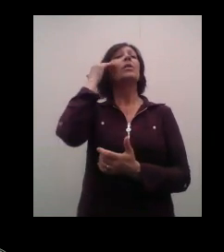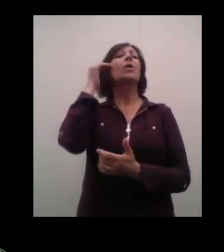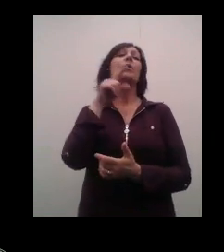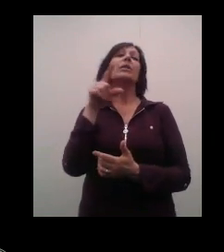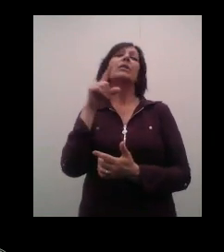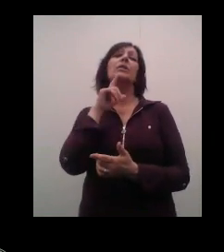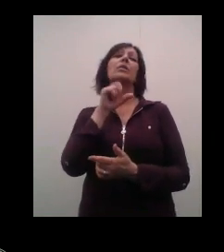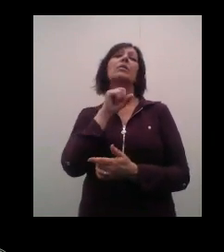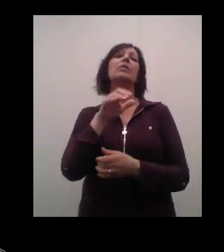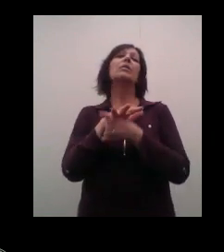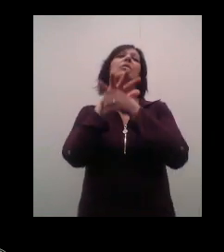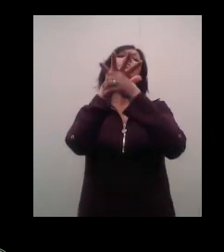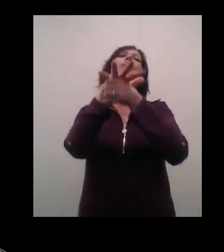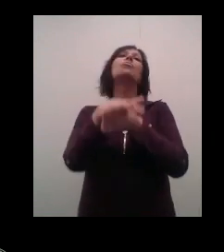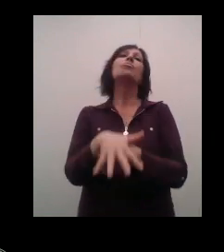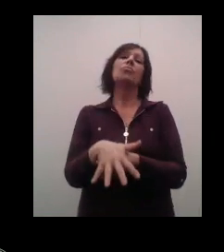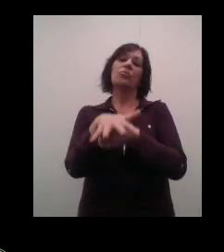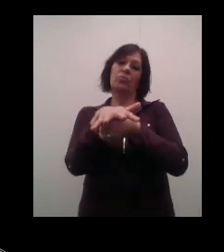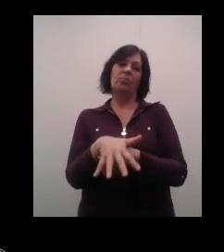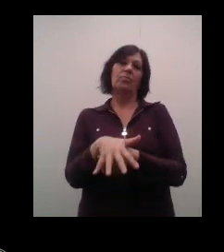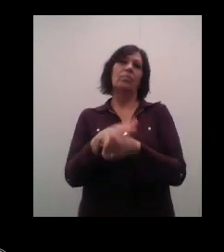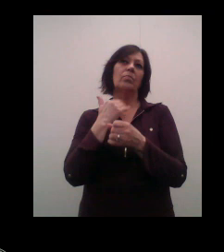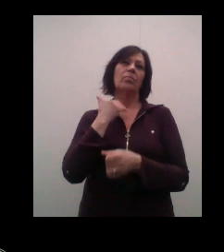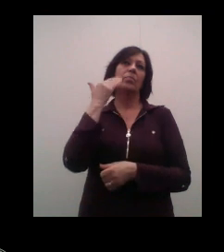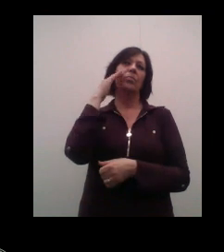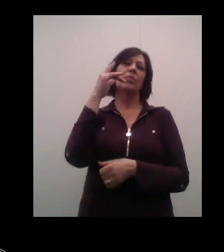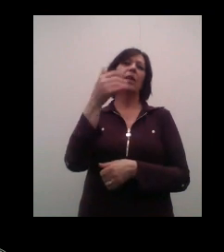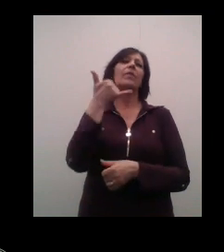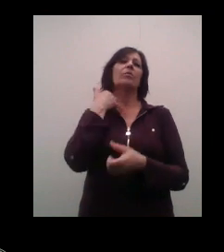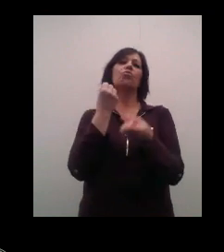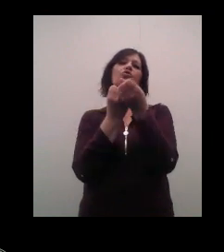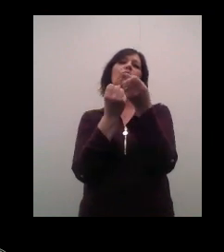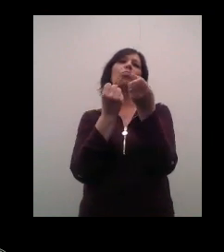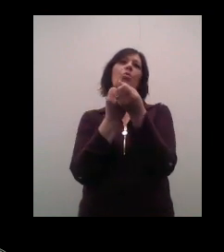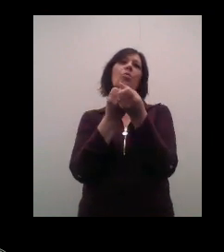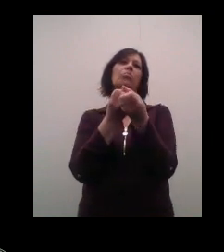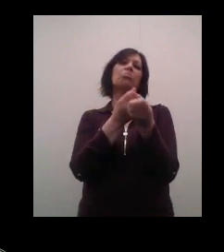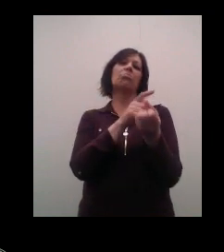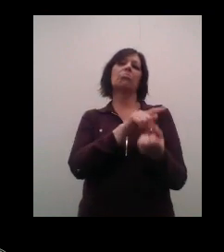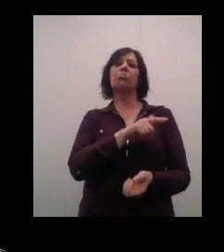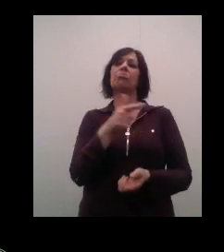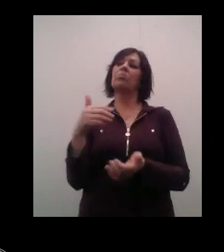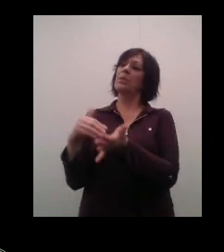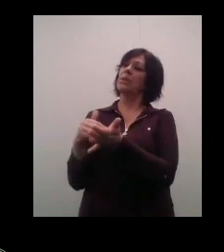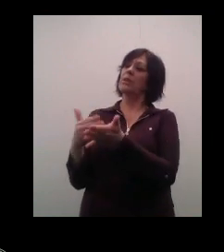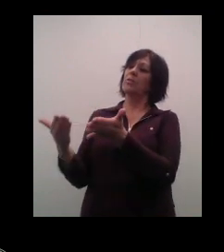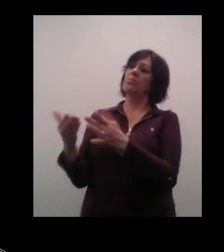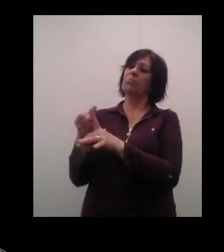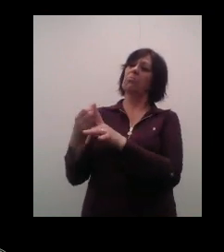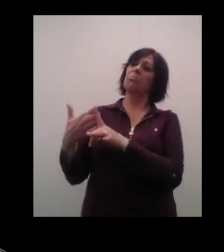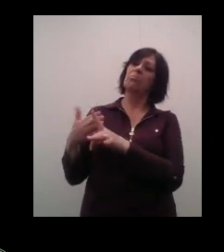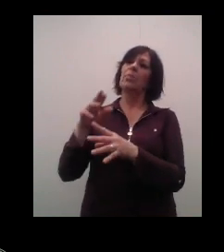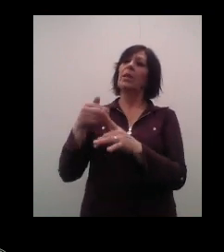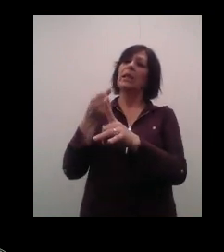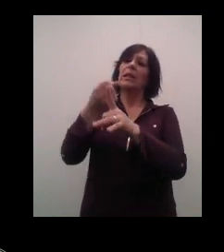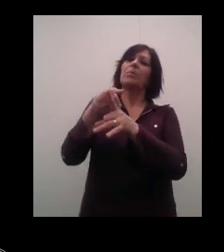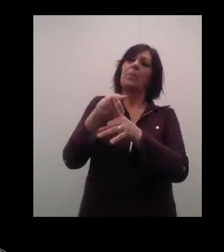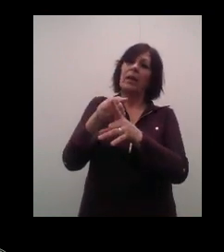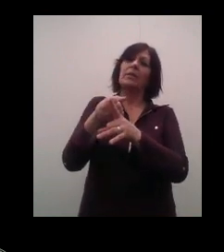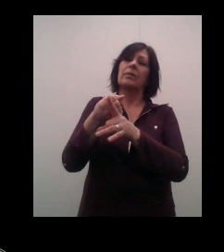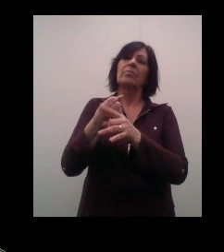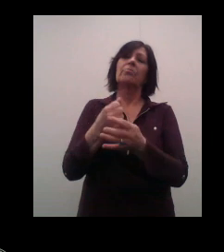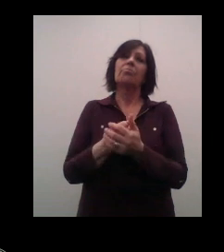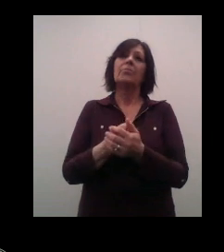many folks, and that's why there's a number of support lines, and I'll turn this one over to Dr. Burstein to talk about the impact that physicians have